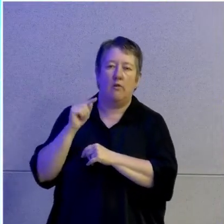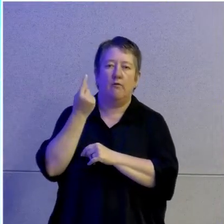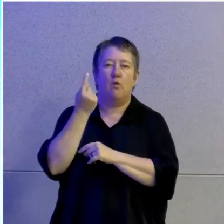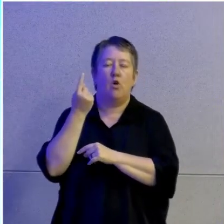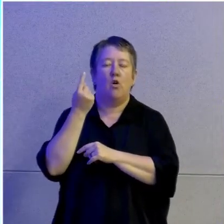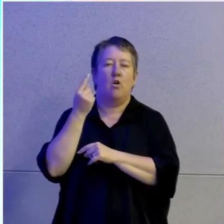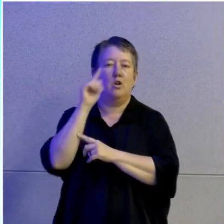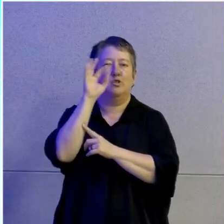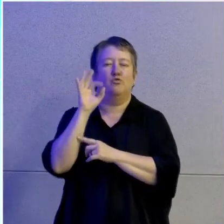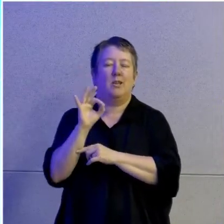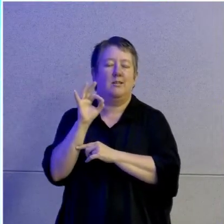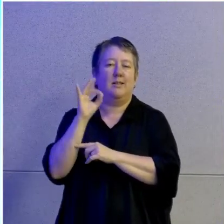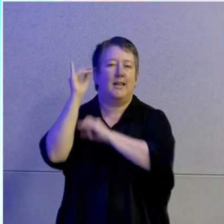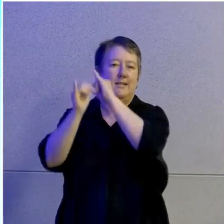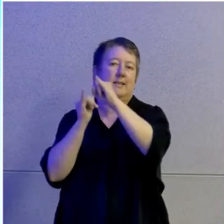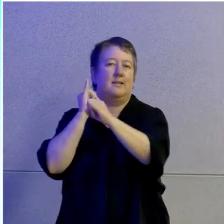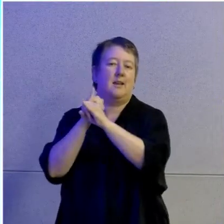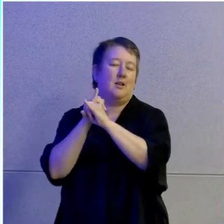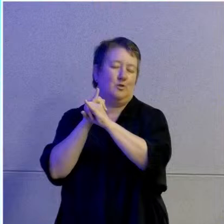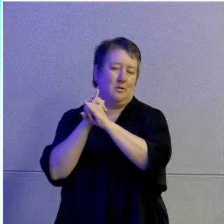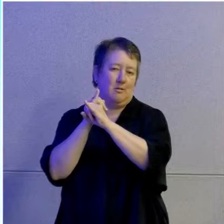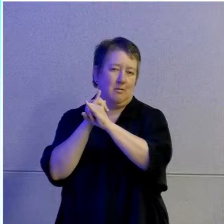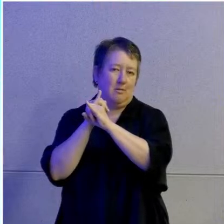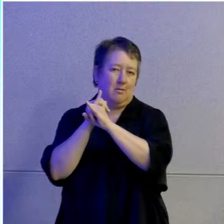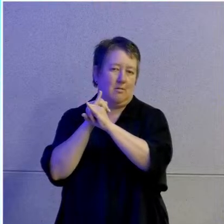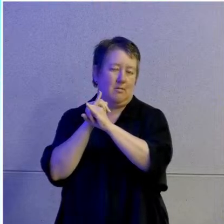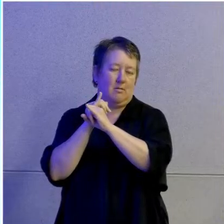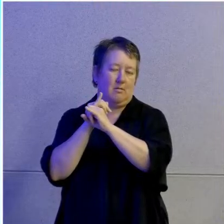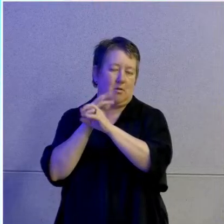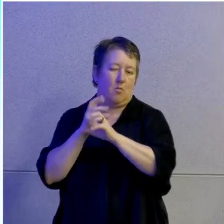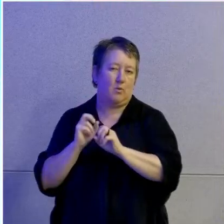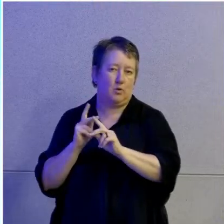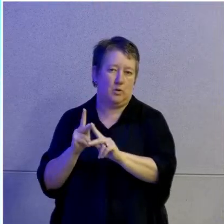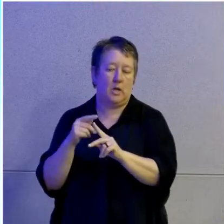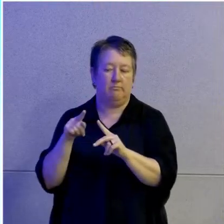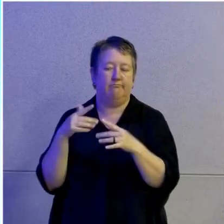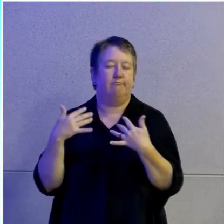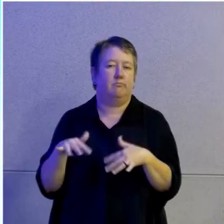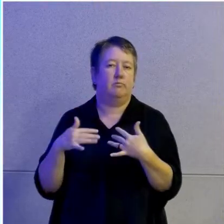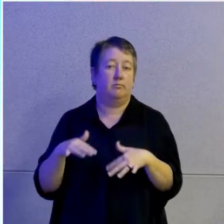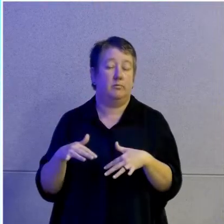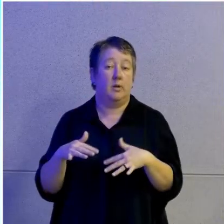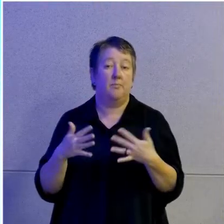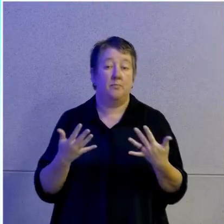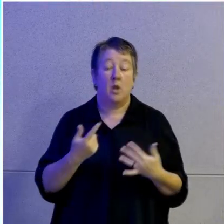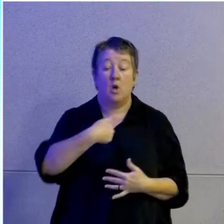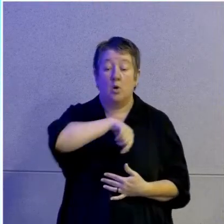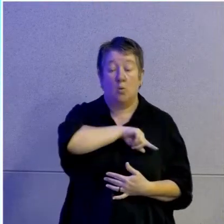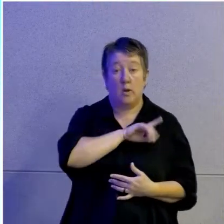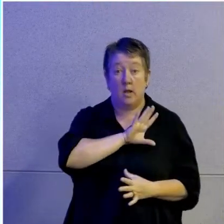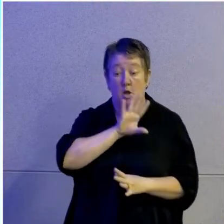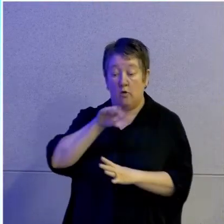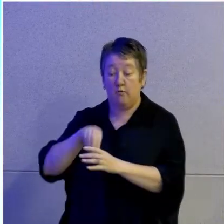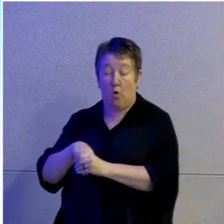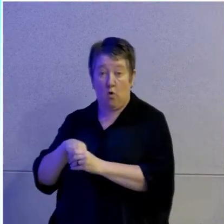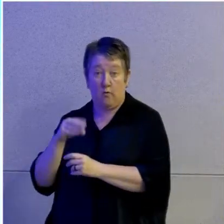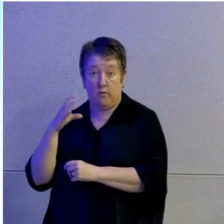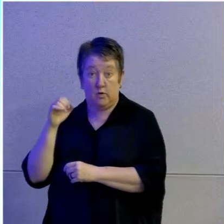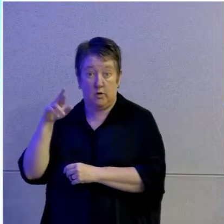opportunity. Again, that is very pleasing. As a result of our involvement in CERN, the